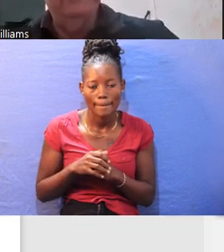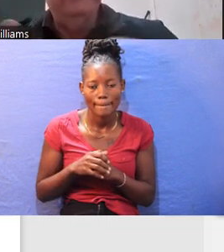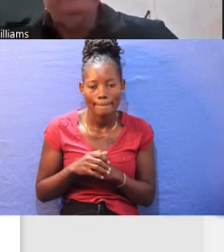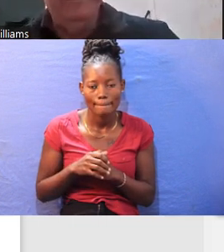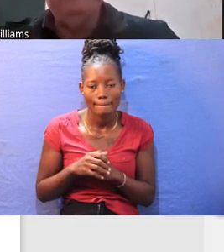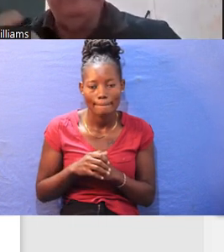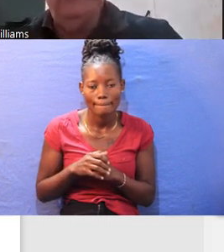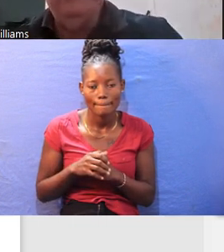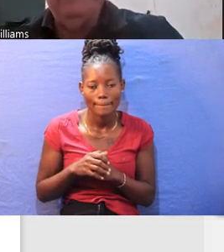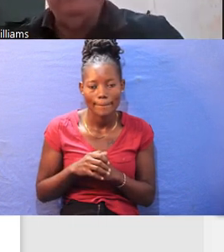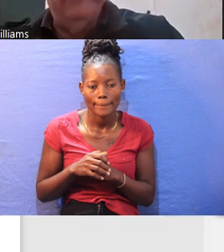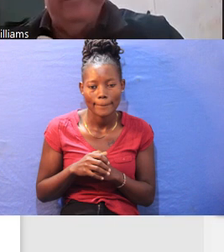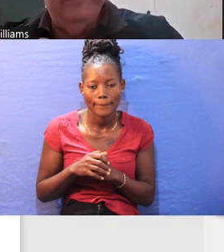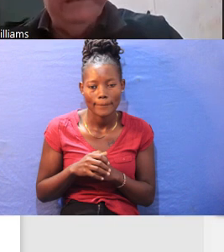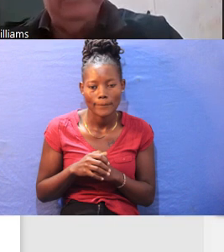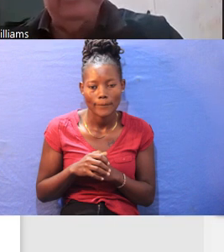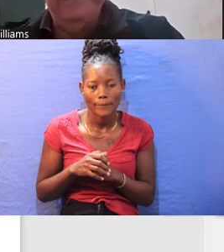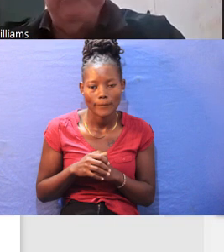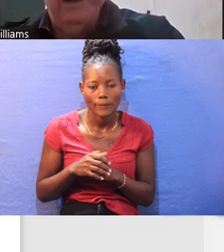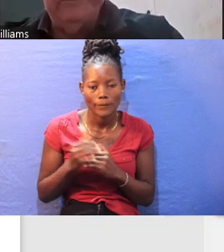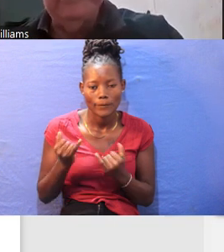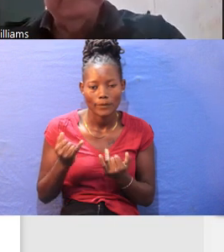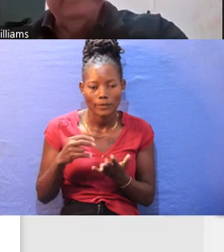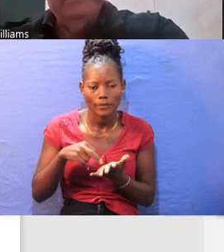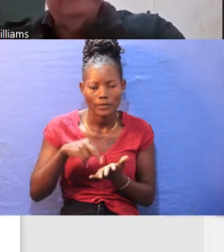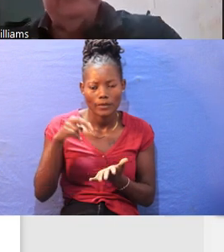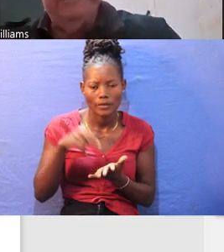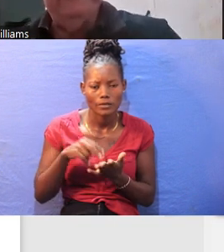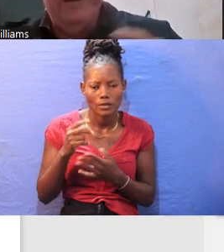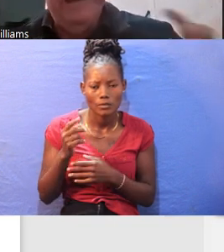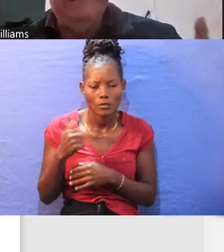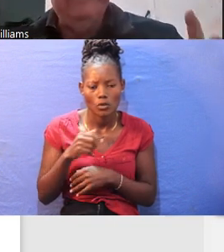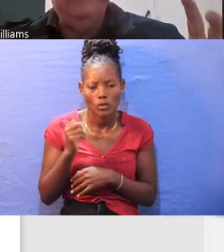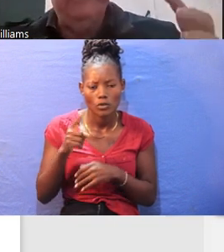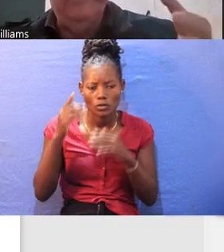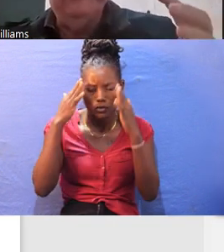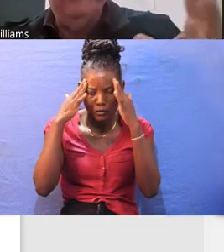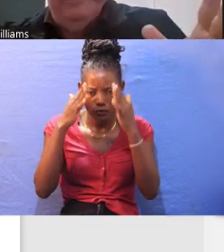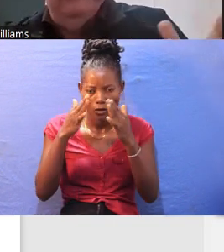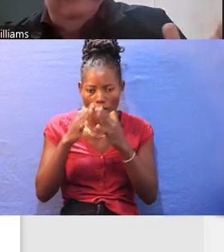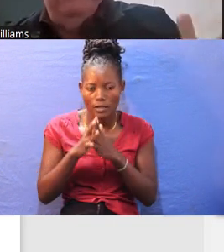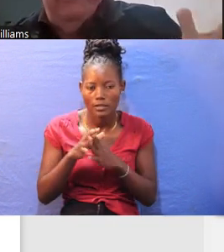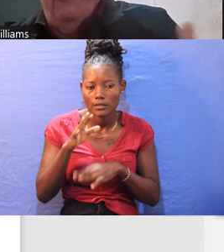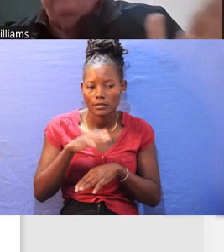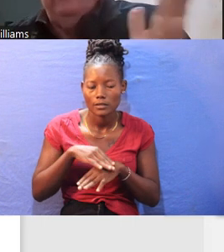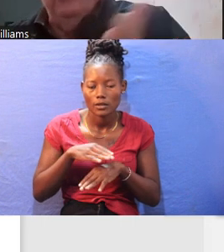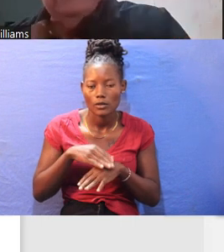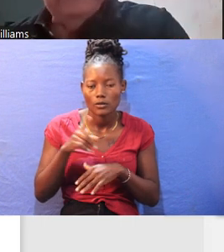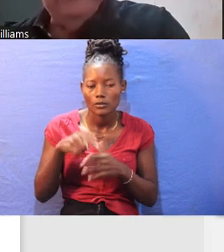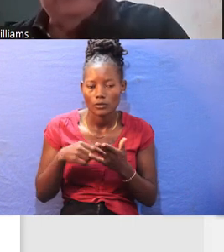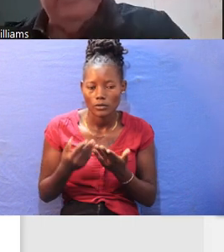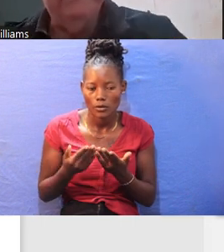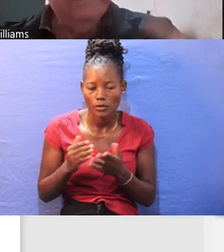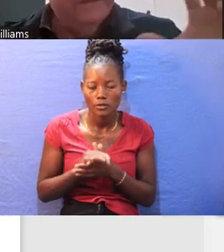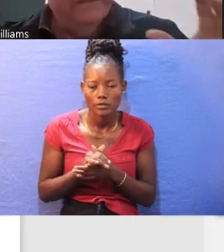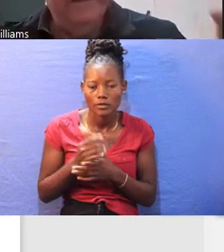So the jumps would be one thing that we need to look at and monitor to see if our athlete is, in other words, does he perform and look like